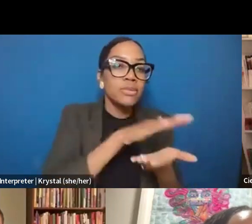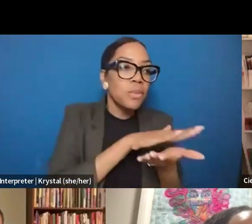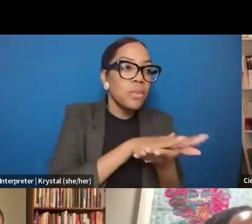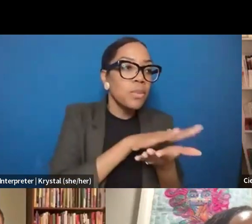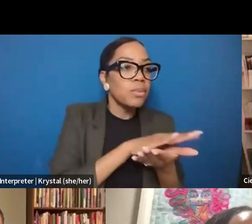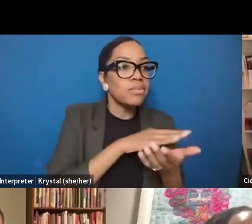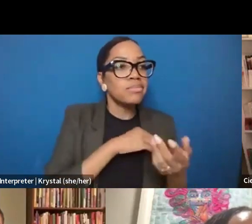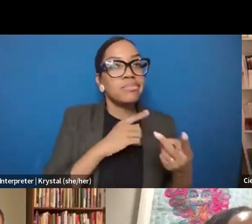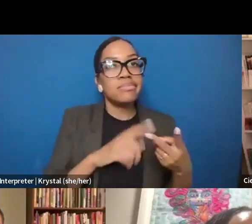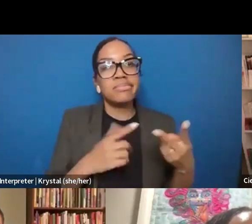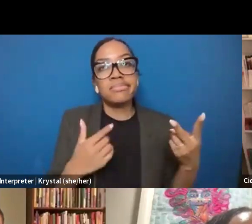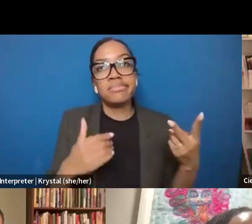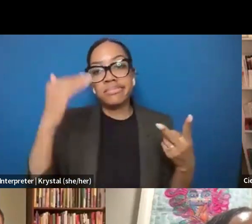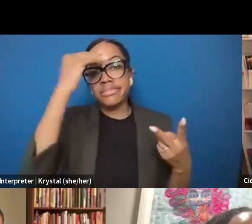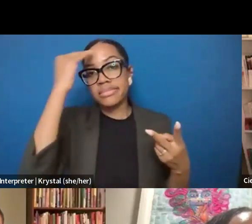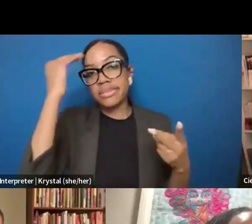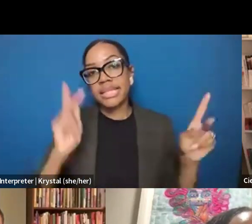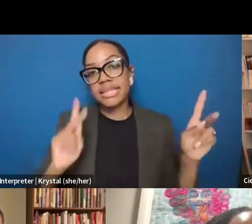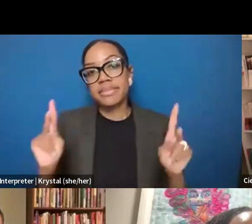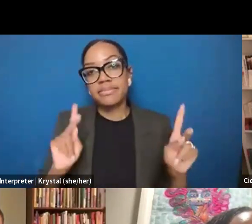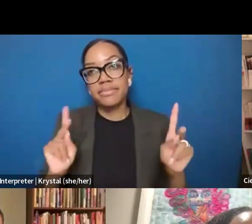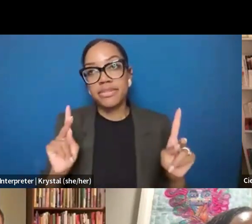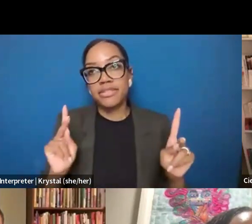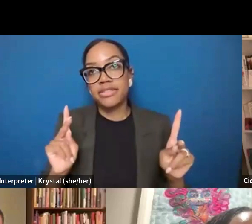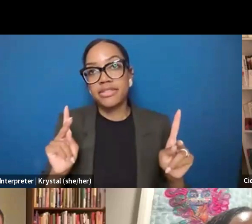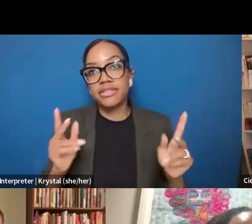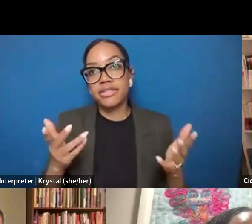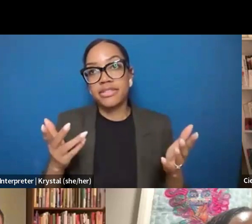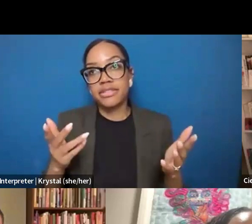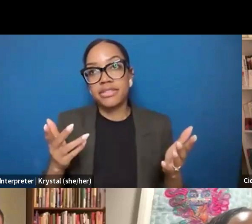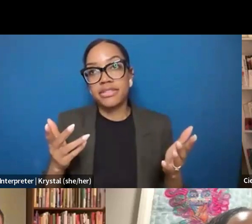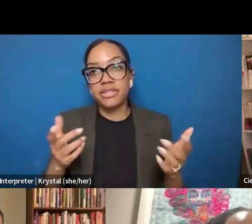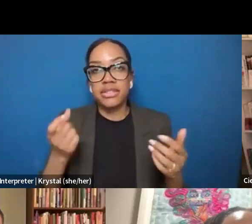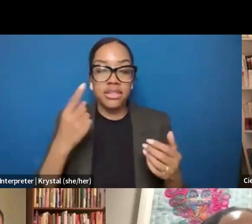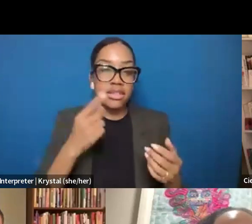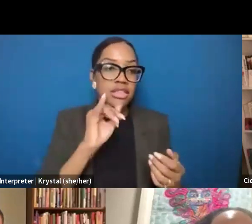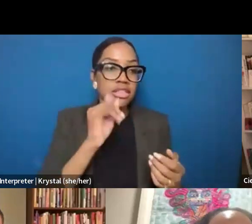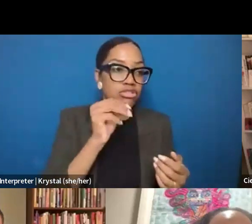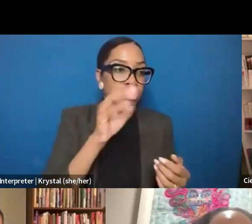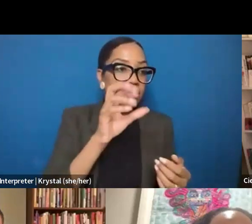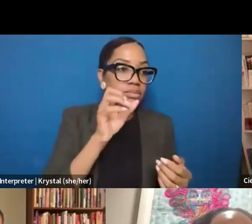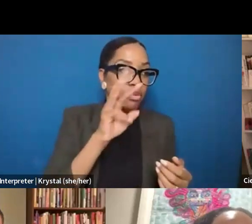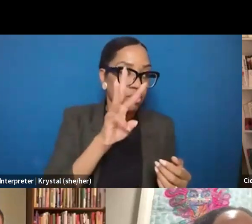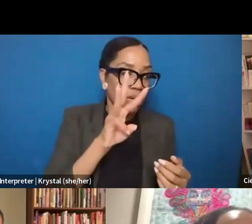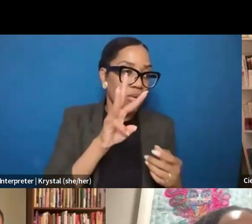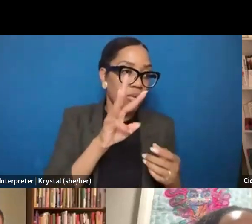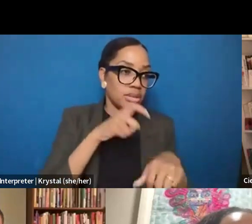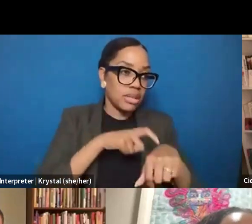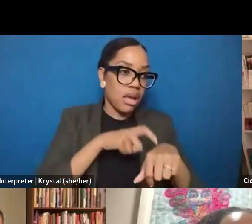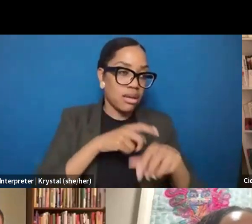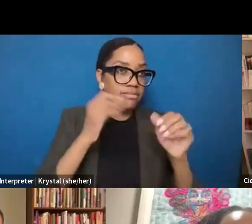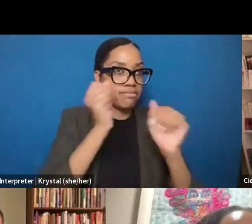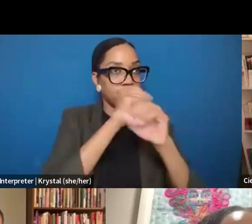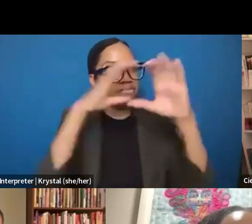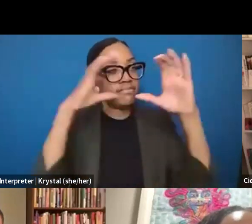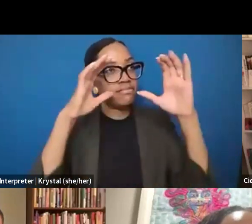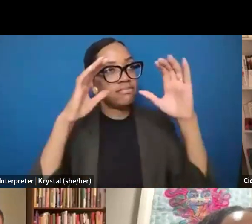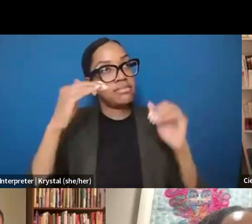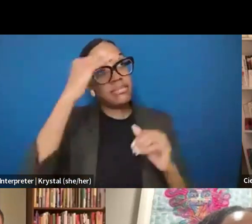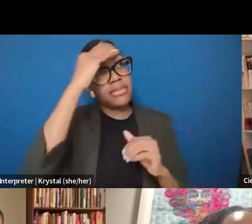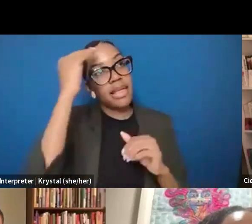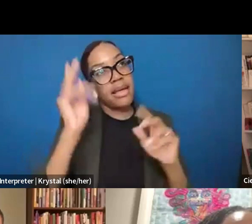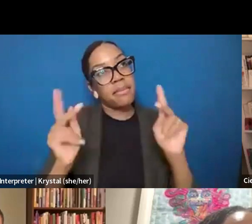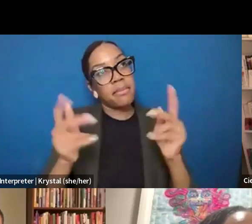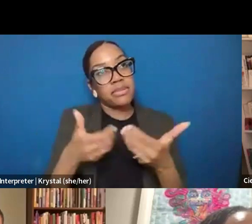folks were, you know, we had Jim Crow, Black folks attended segregated Black schools.